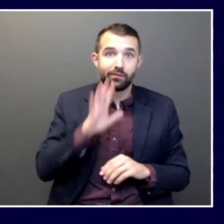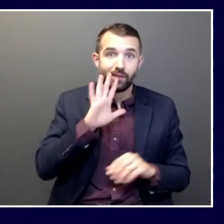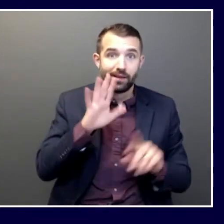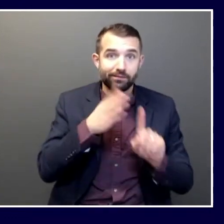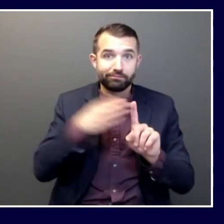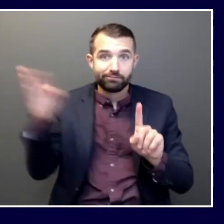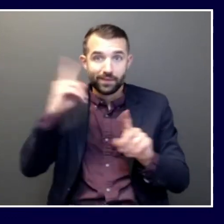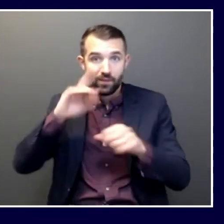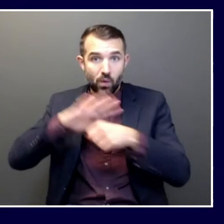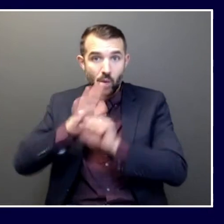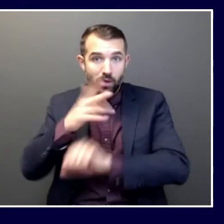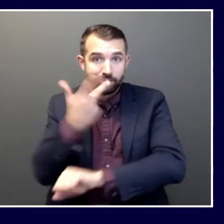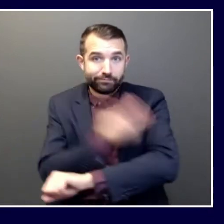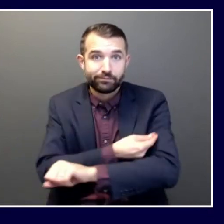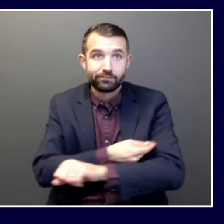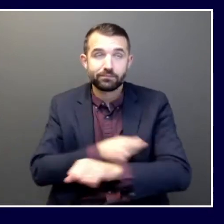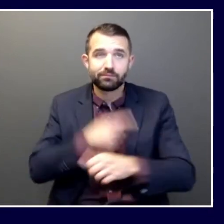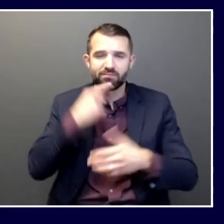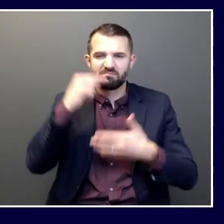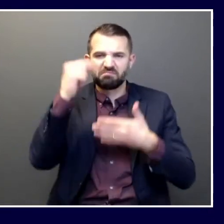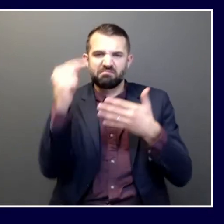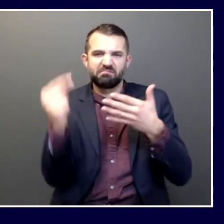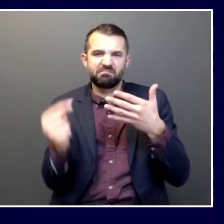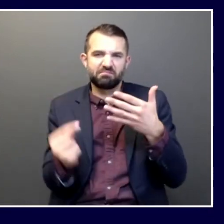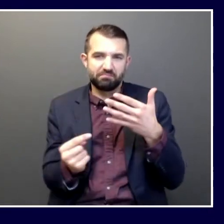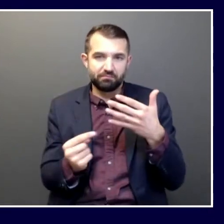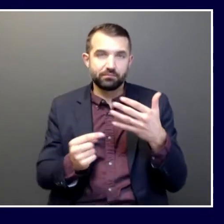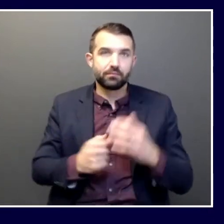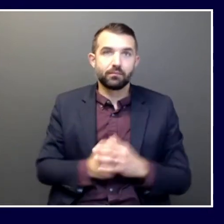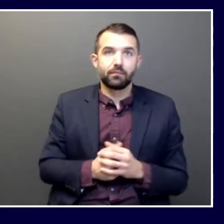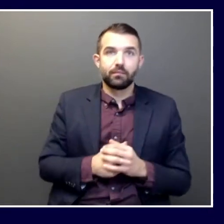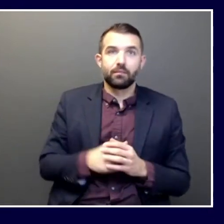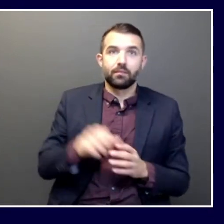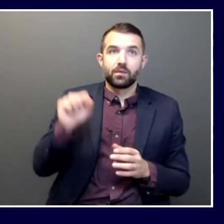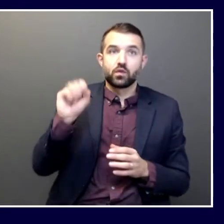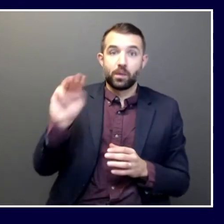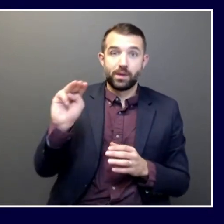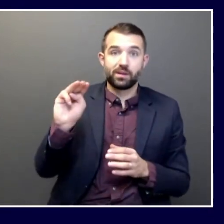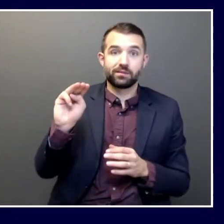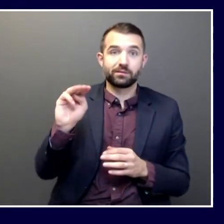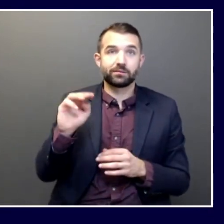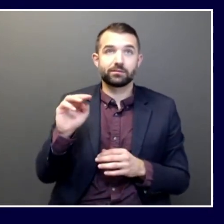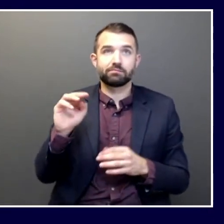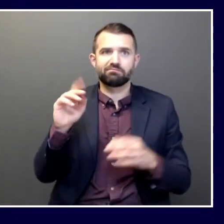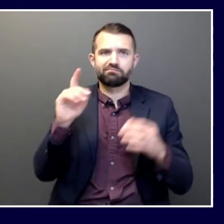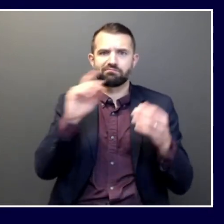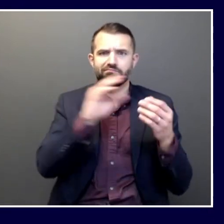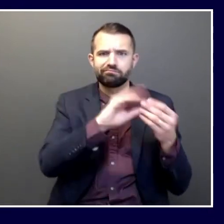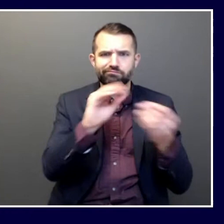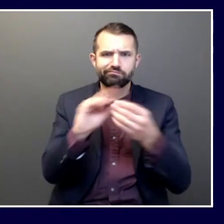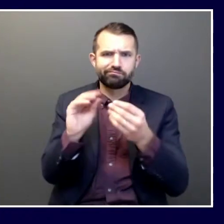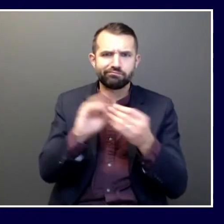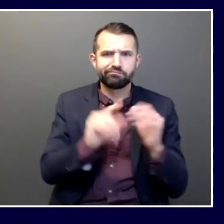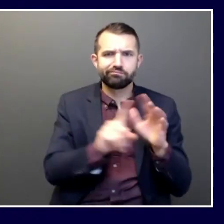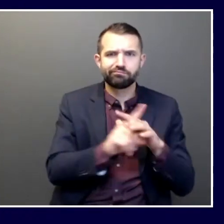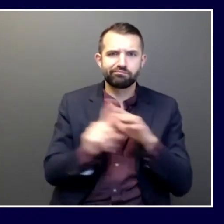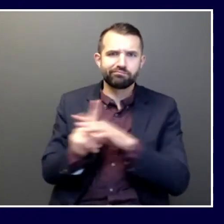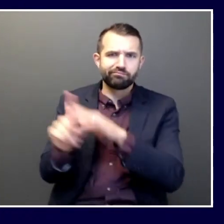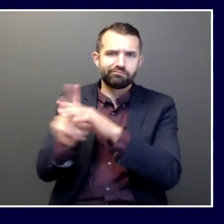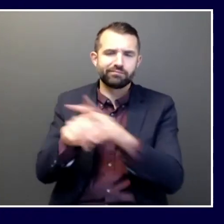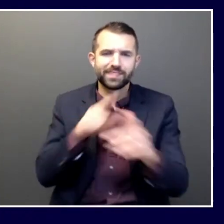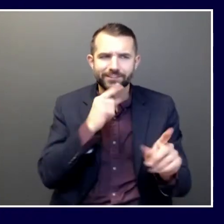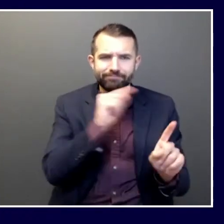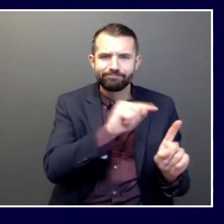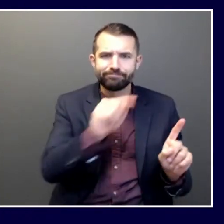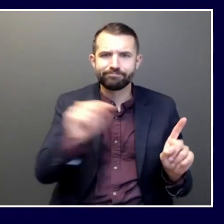social media. We haven't heard any systematic or seen anything systematic suggesting that pharmacies are routinely doing this.